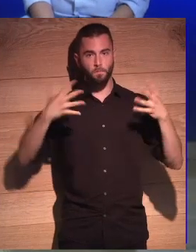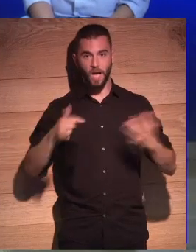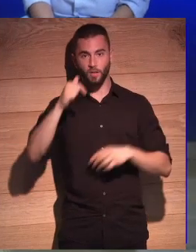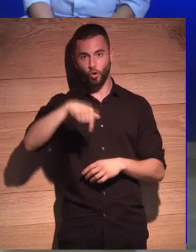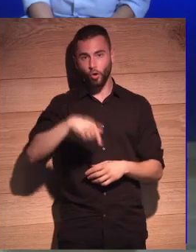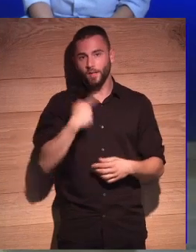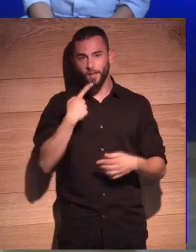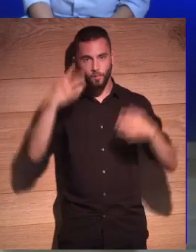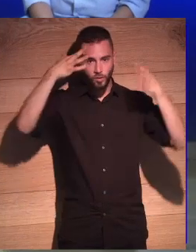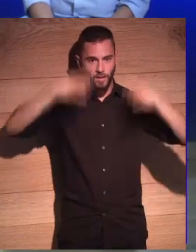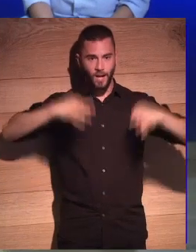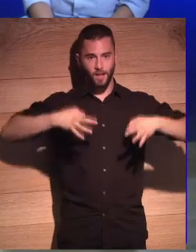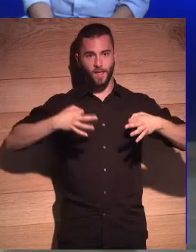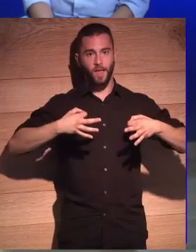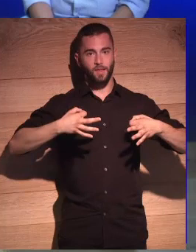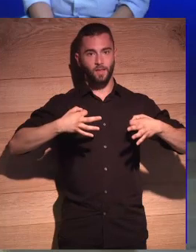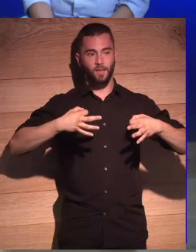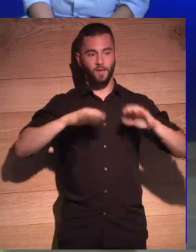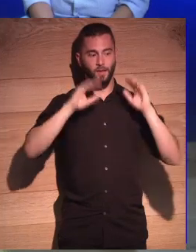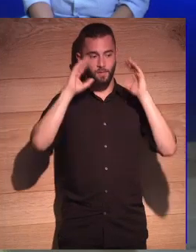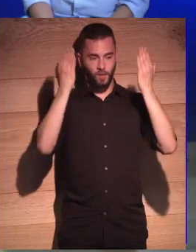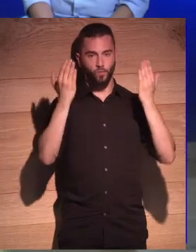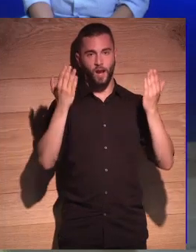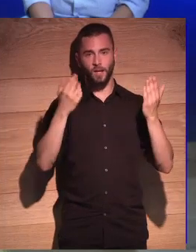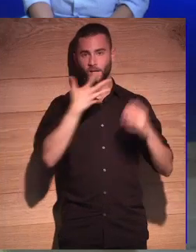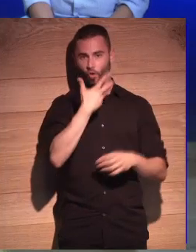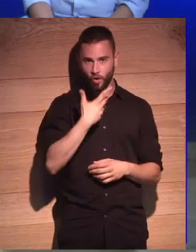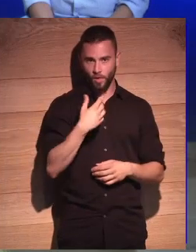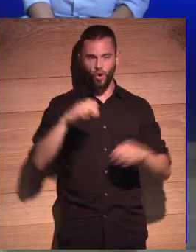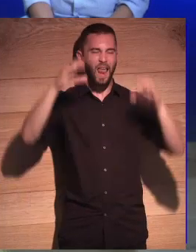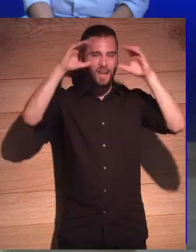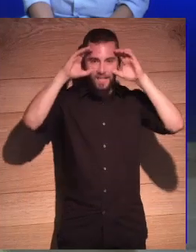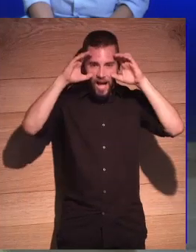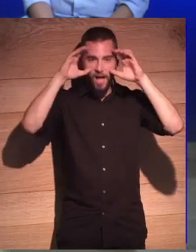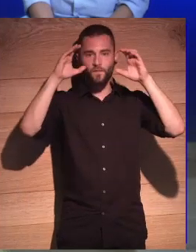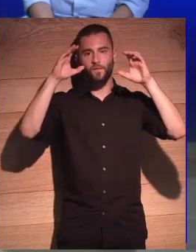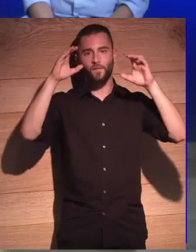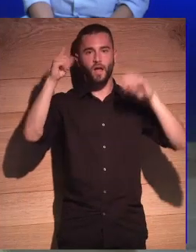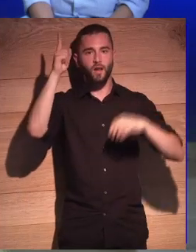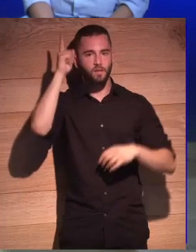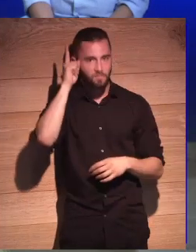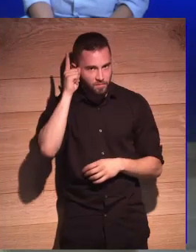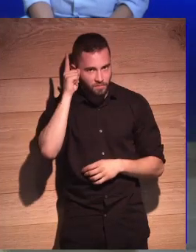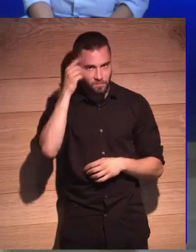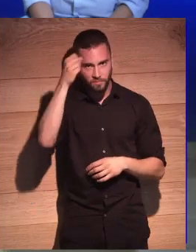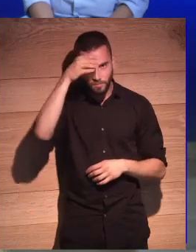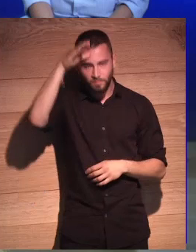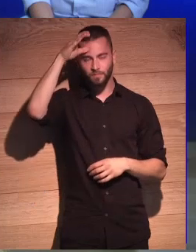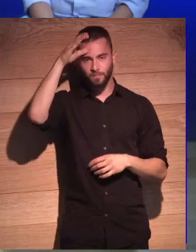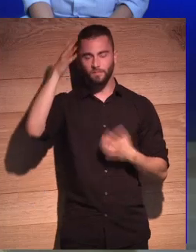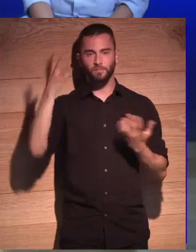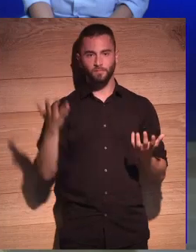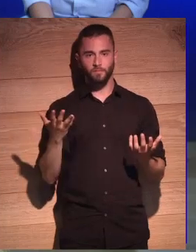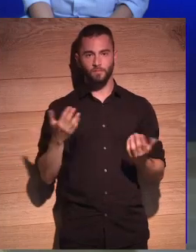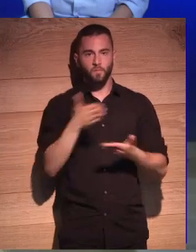the most the virtual reality, what we know as the virtual reality that has brought us here today,